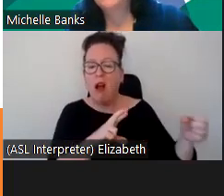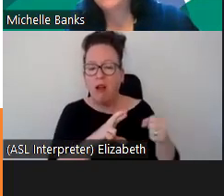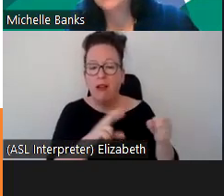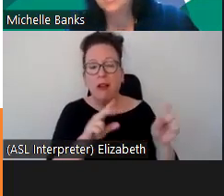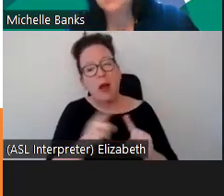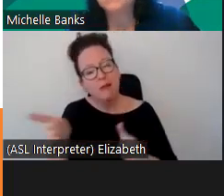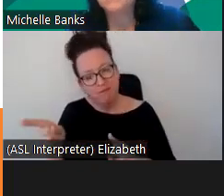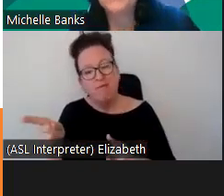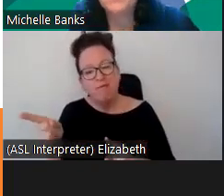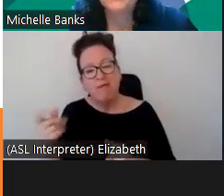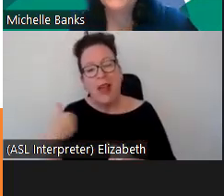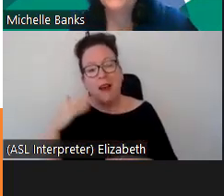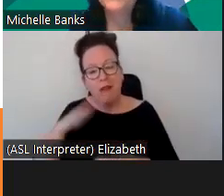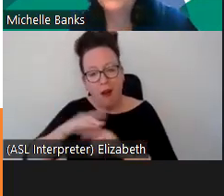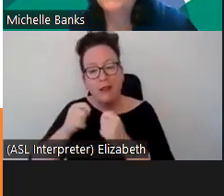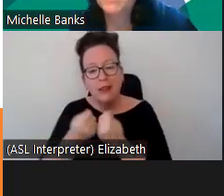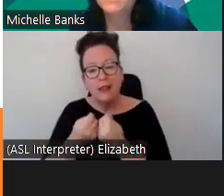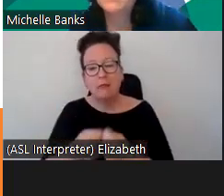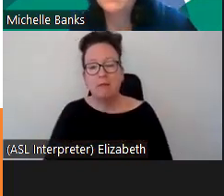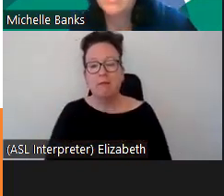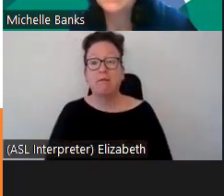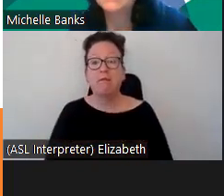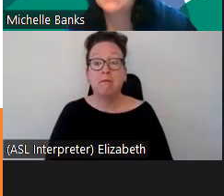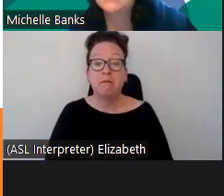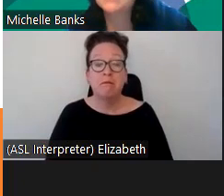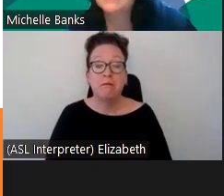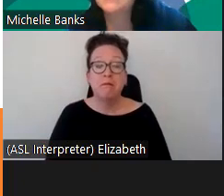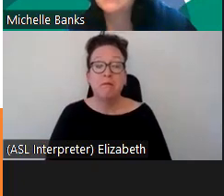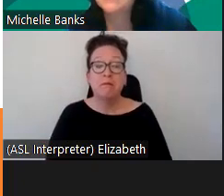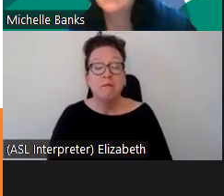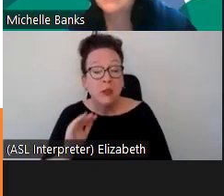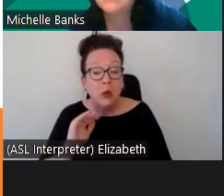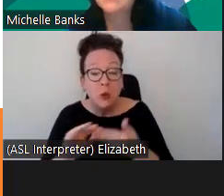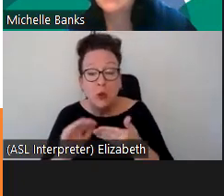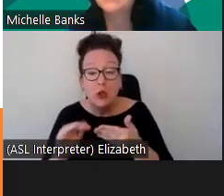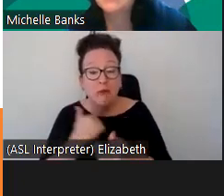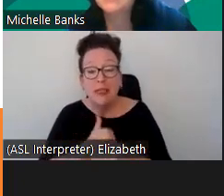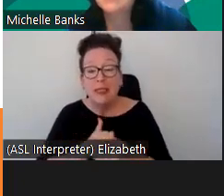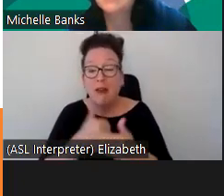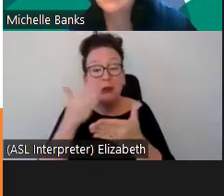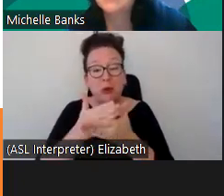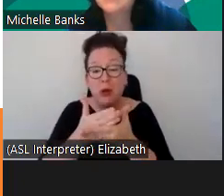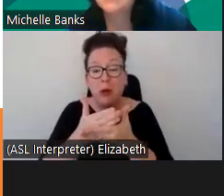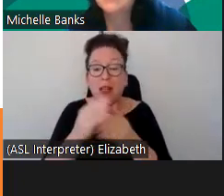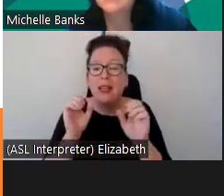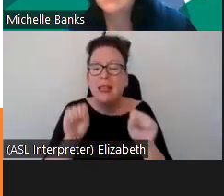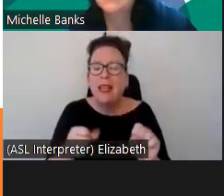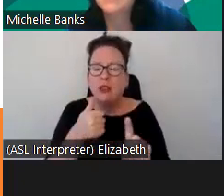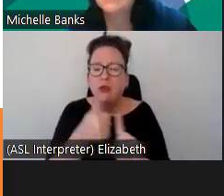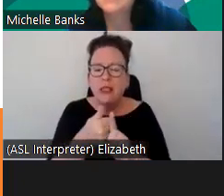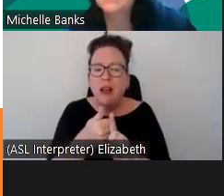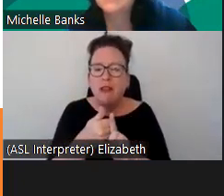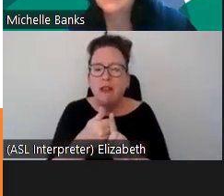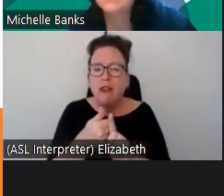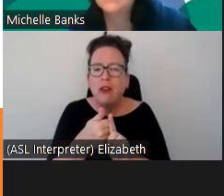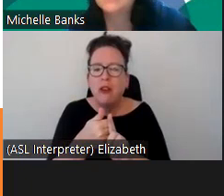Careers, they're on the team. So those are the main. Yes. Sorry to interrupt you. Can you just pause